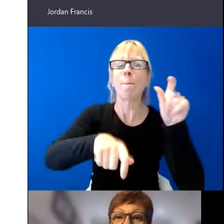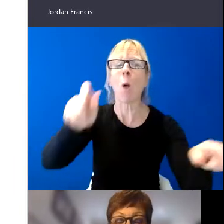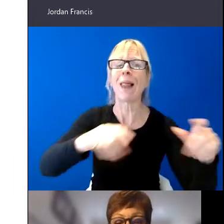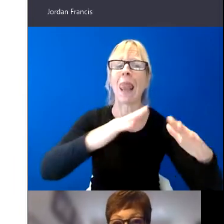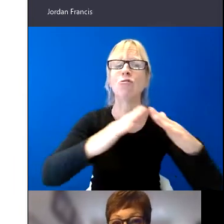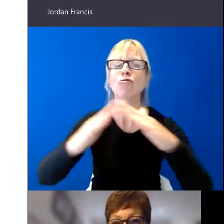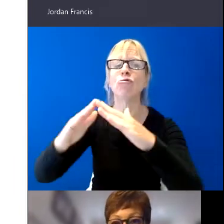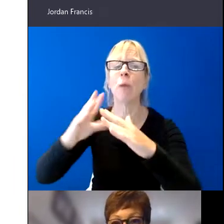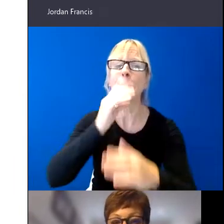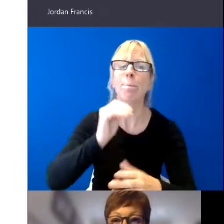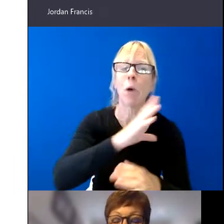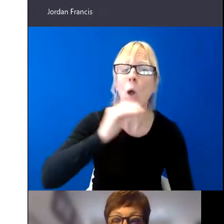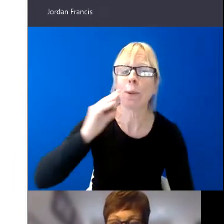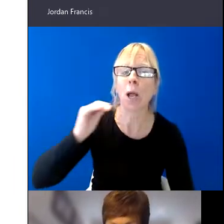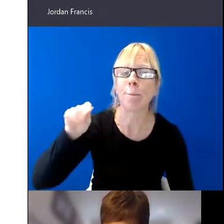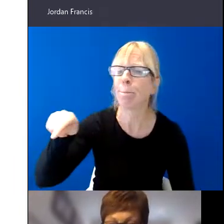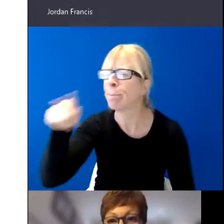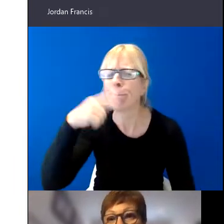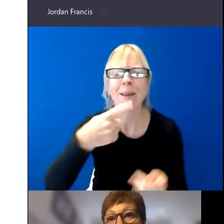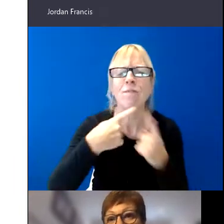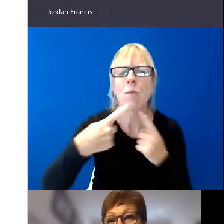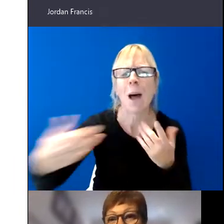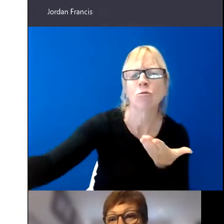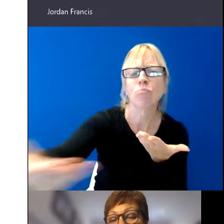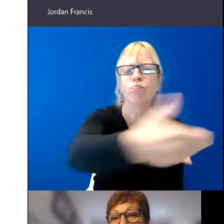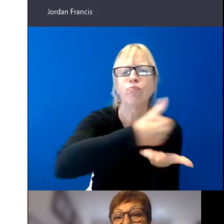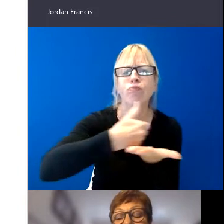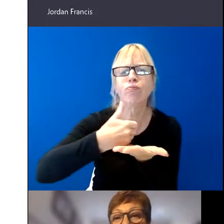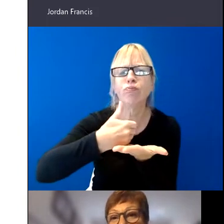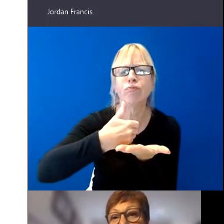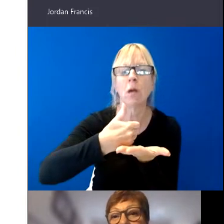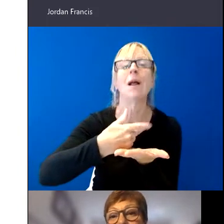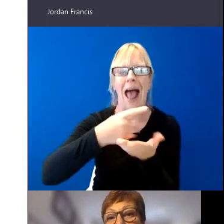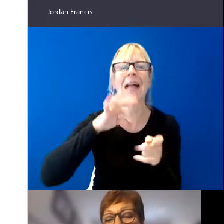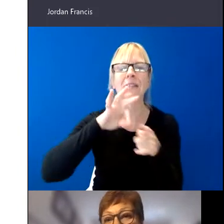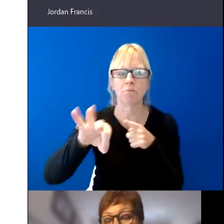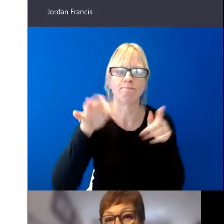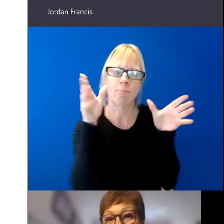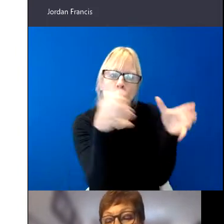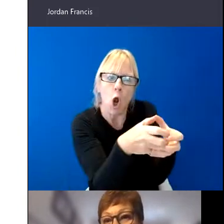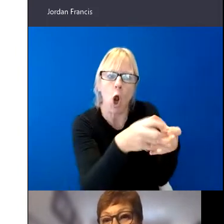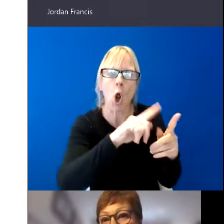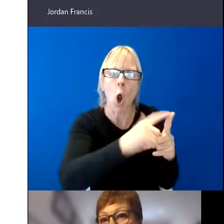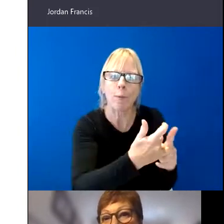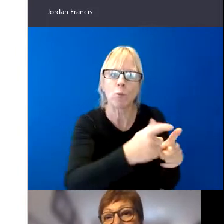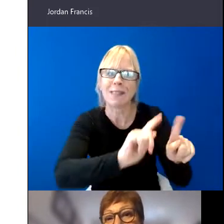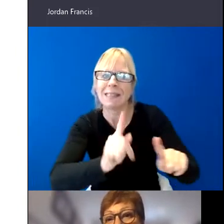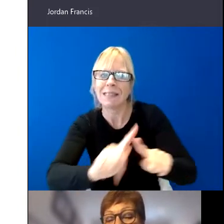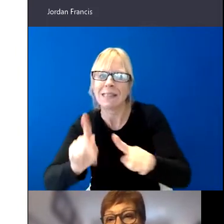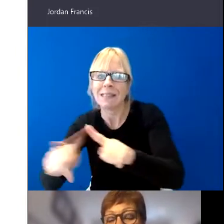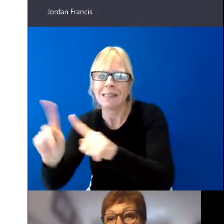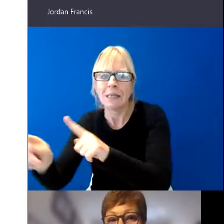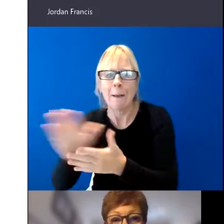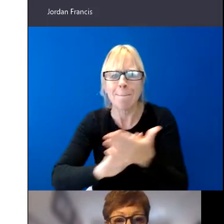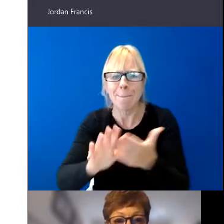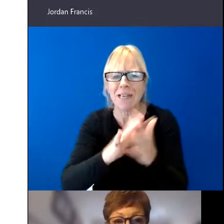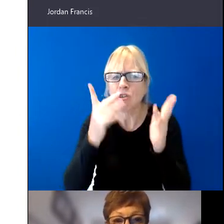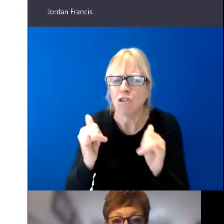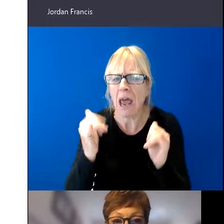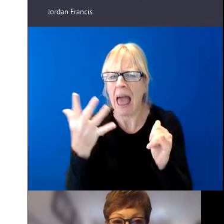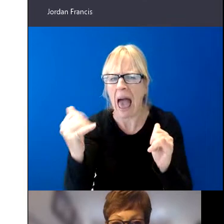and the communities within that population. And one of the things that we're particularly interested in is looking for any differences, inequalities in